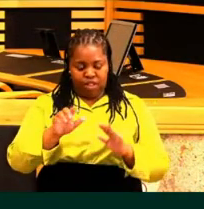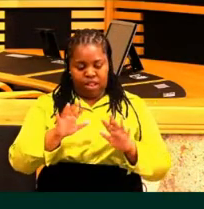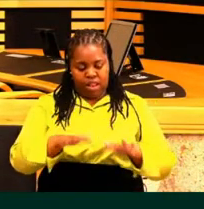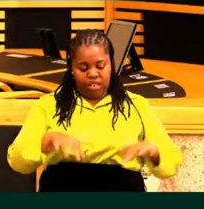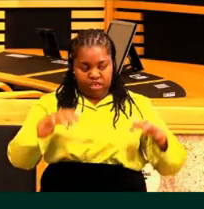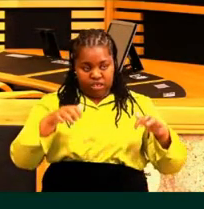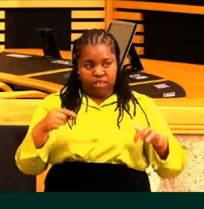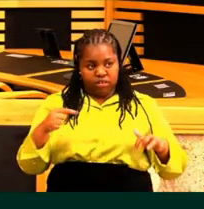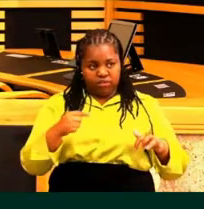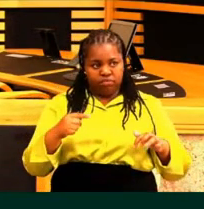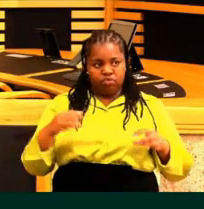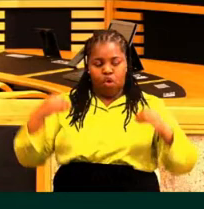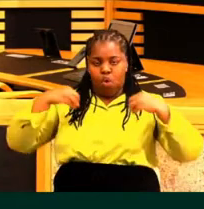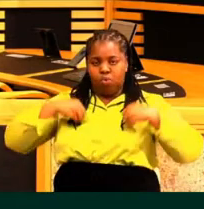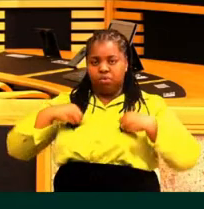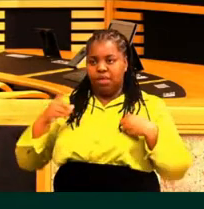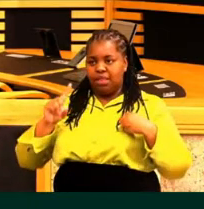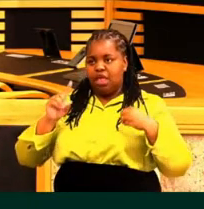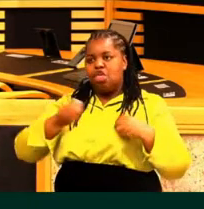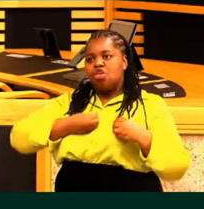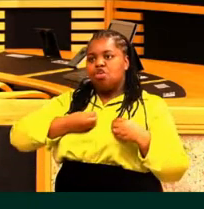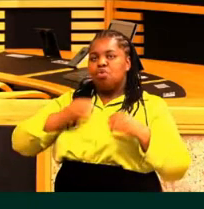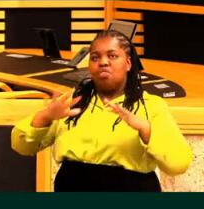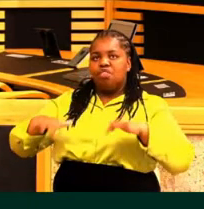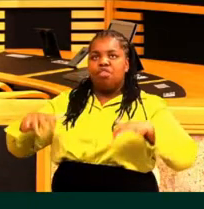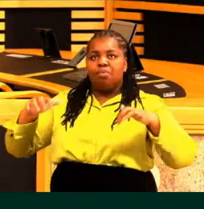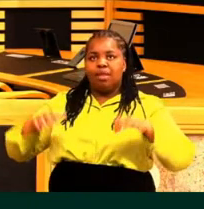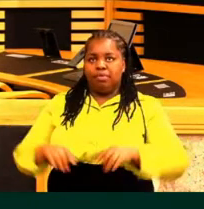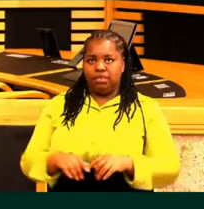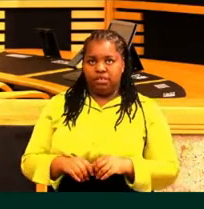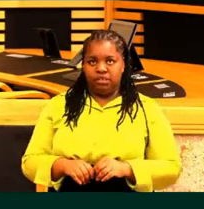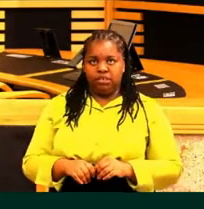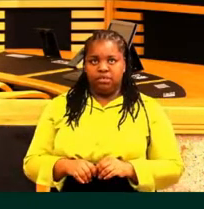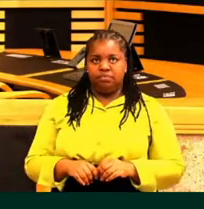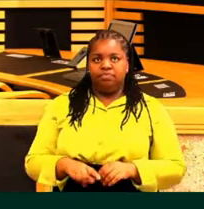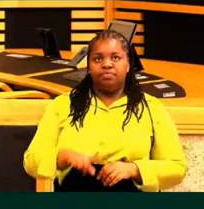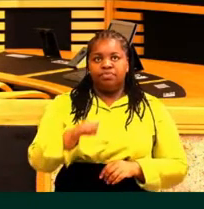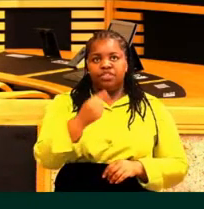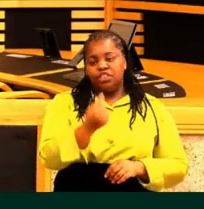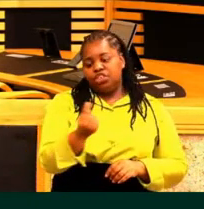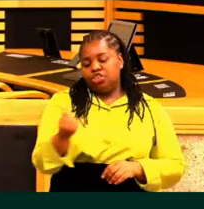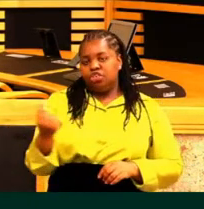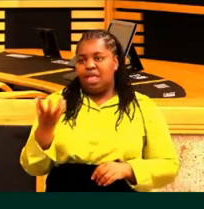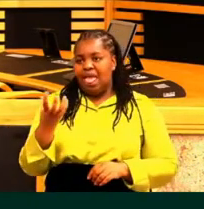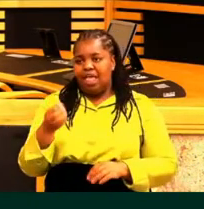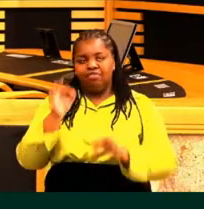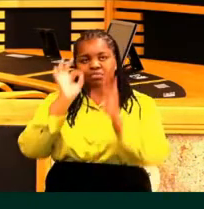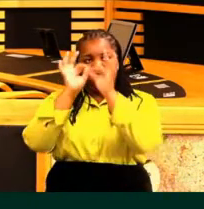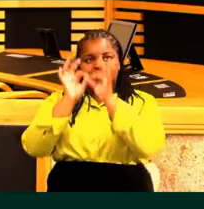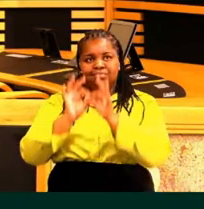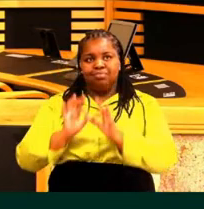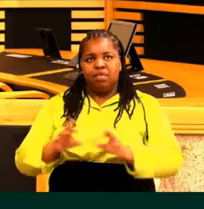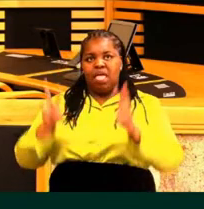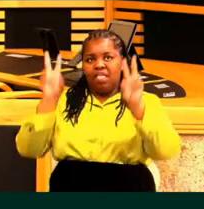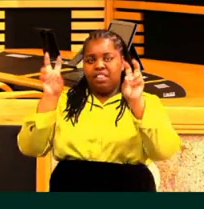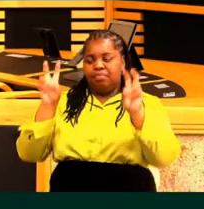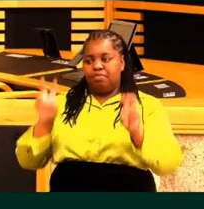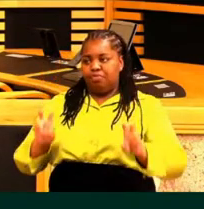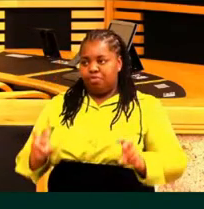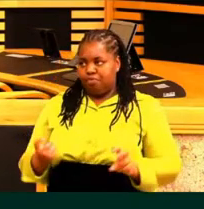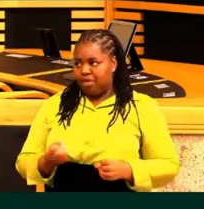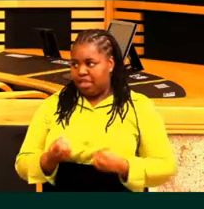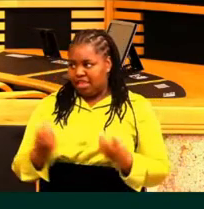hosted youth parliaments that each had specific thematic areas